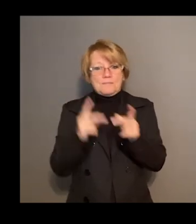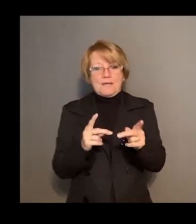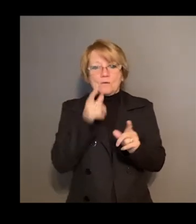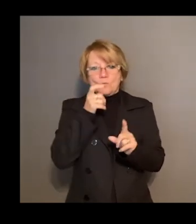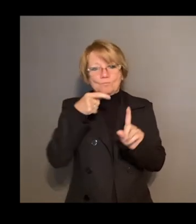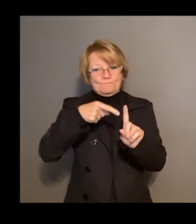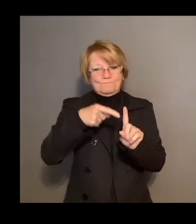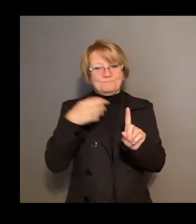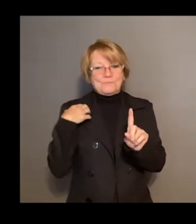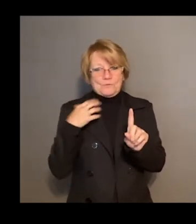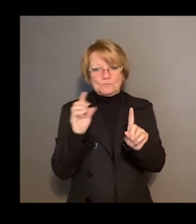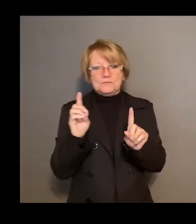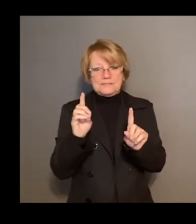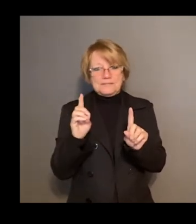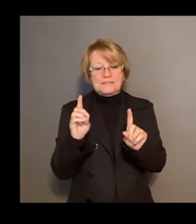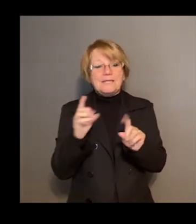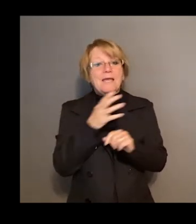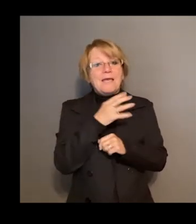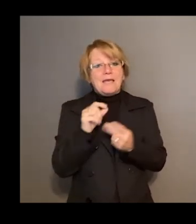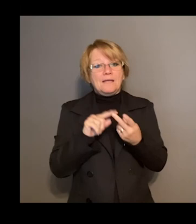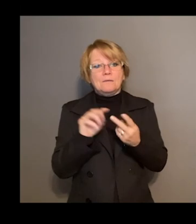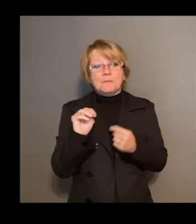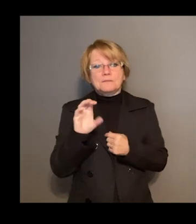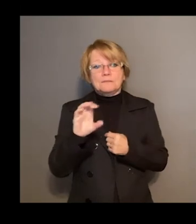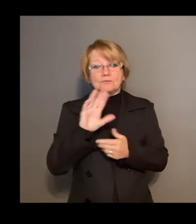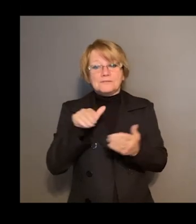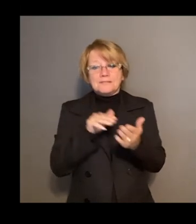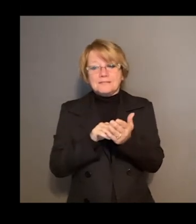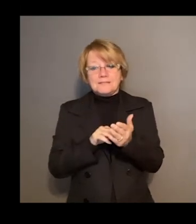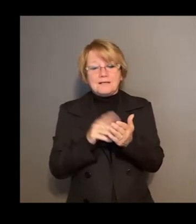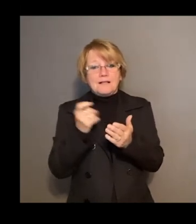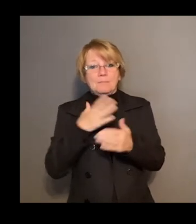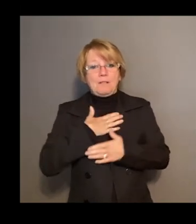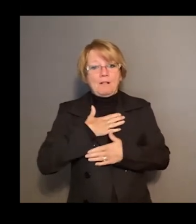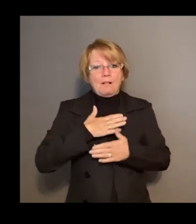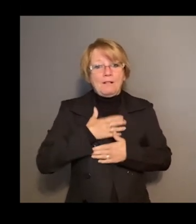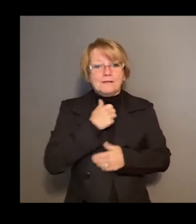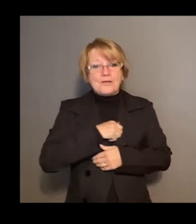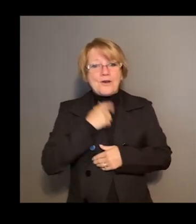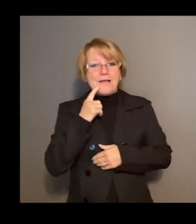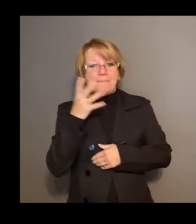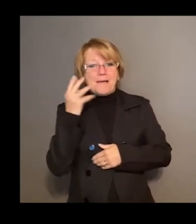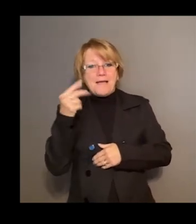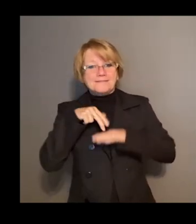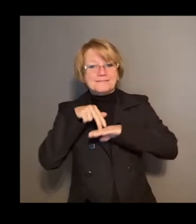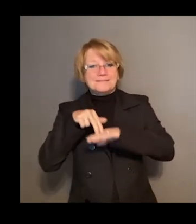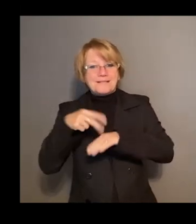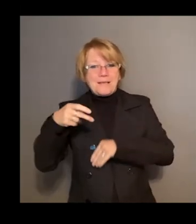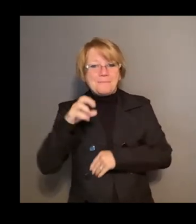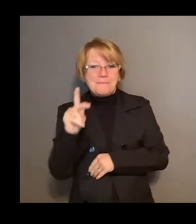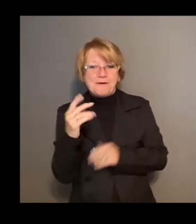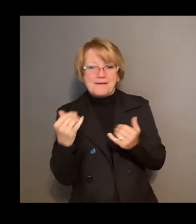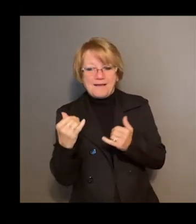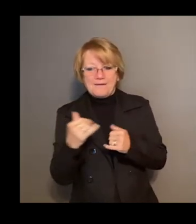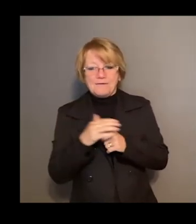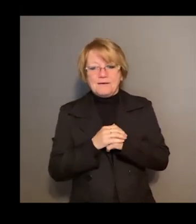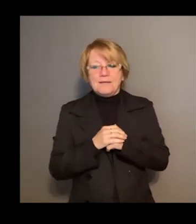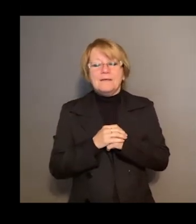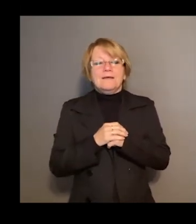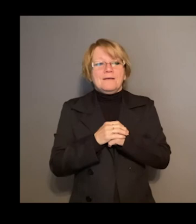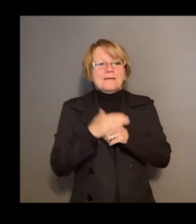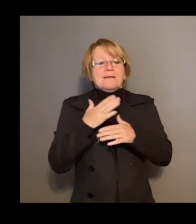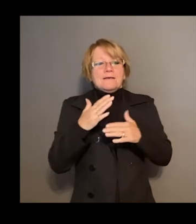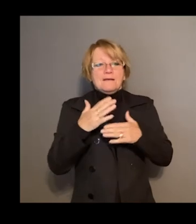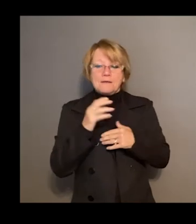One thing that always brings me back to BCC is Coach D and just the Multicultural Center. Sorry, I'm out of breath. I'm at the skate park.